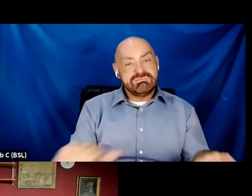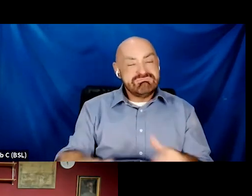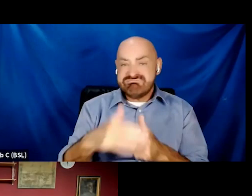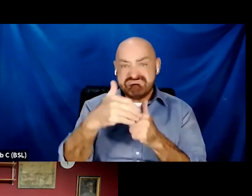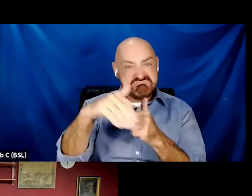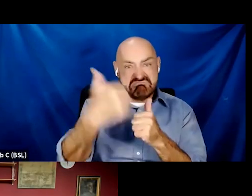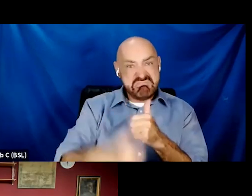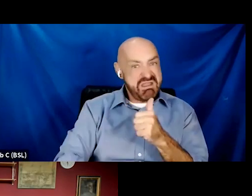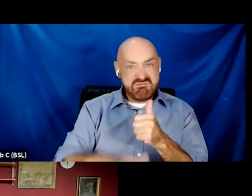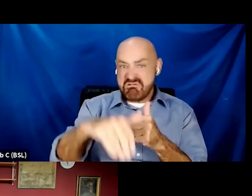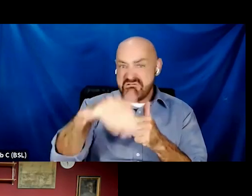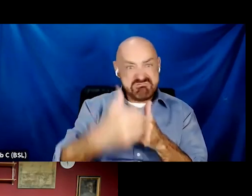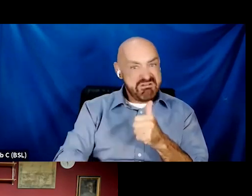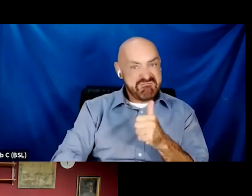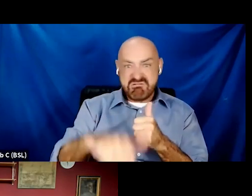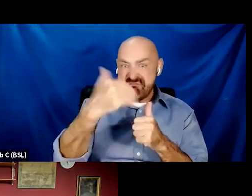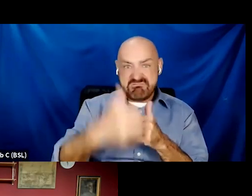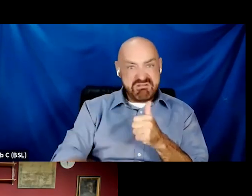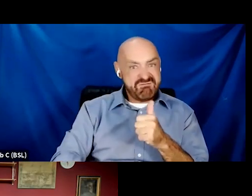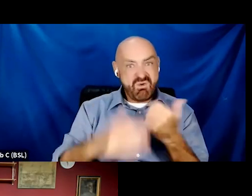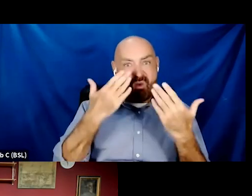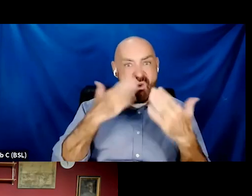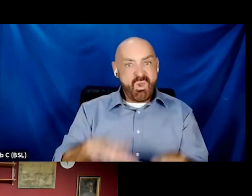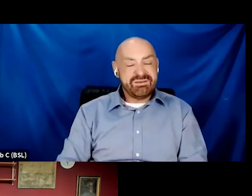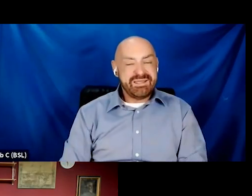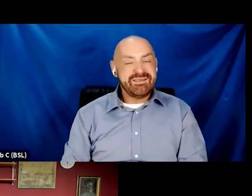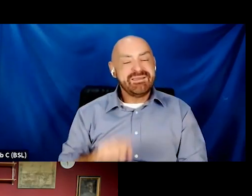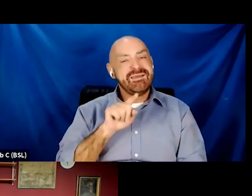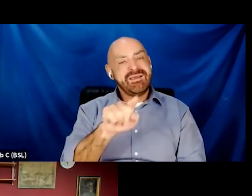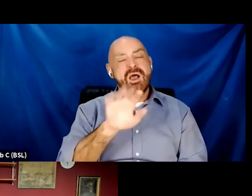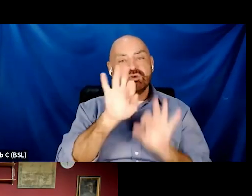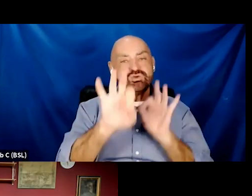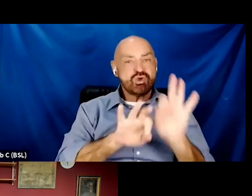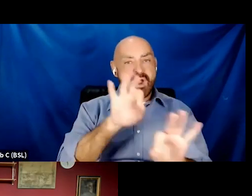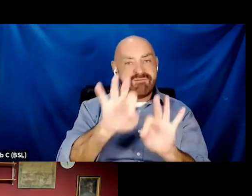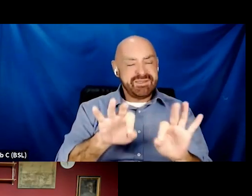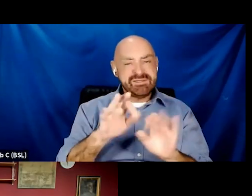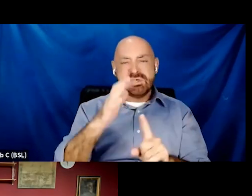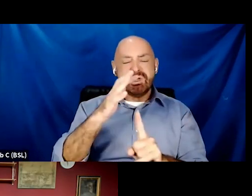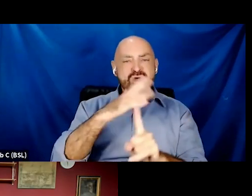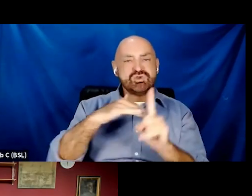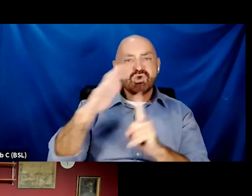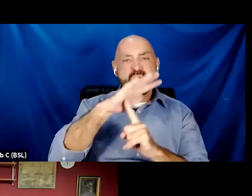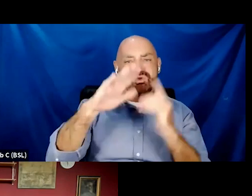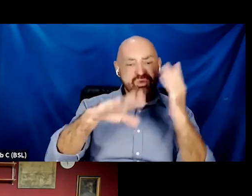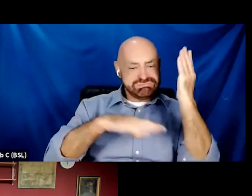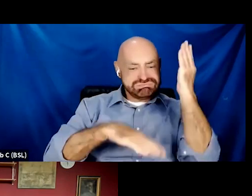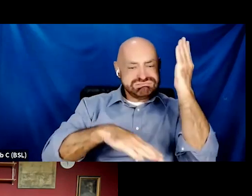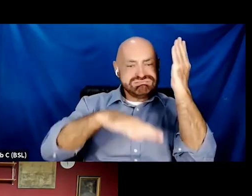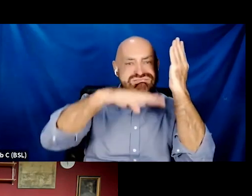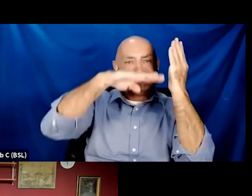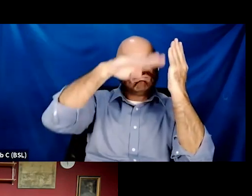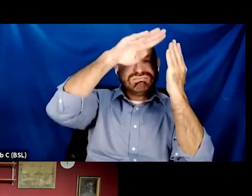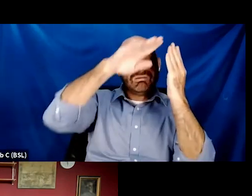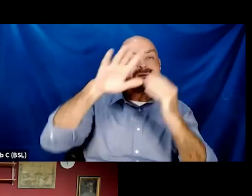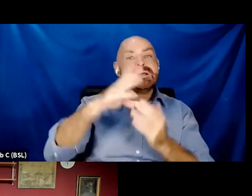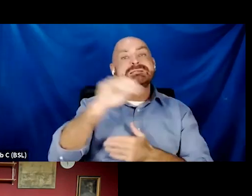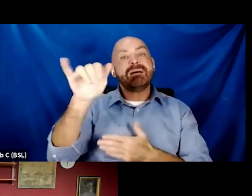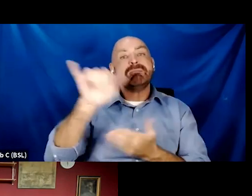anyway. And the survey revealed the most incredible social differences between people who couldn't fly to